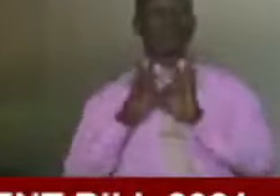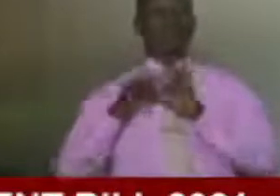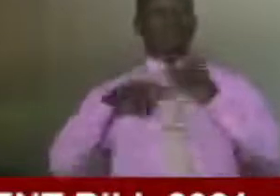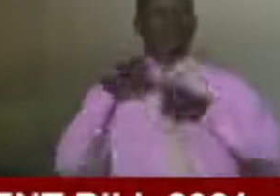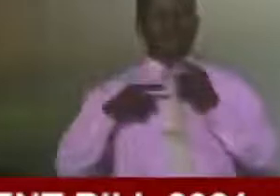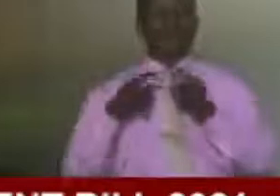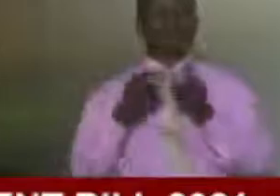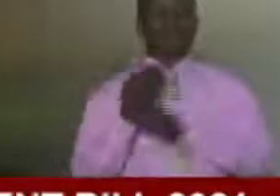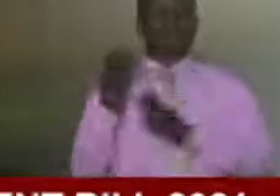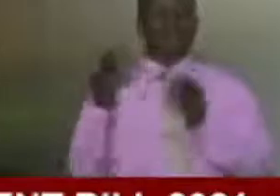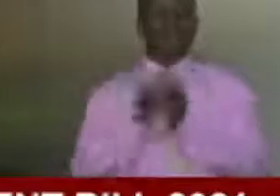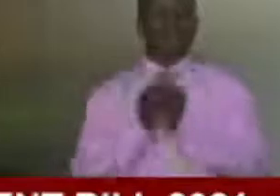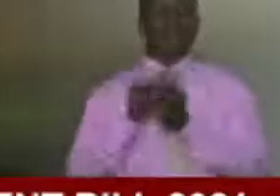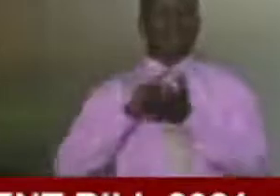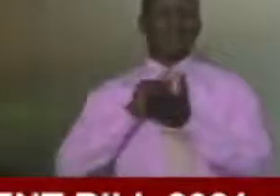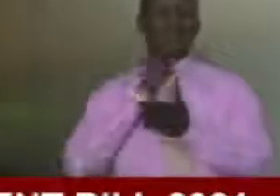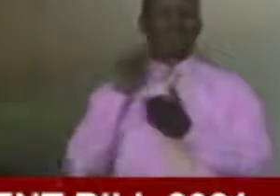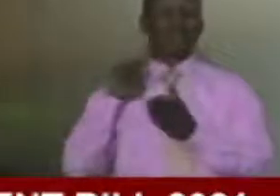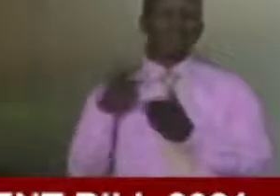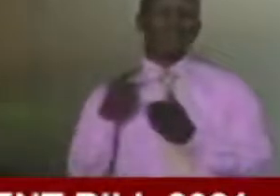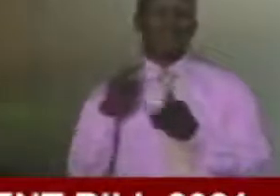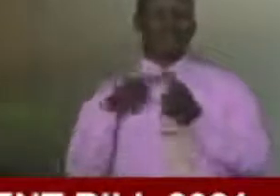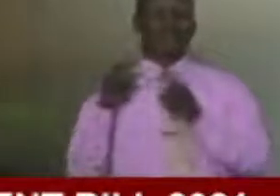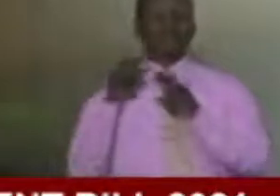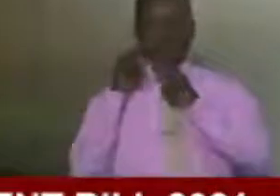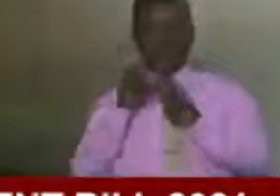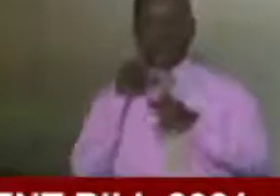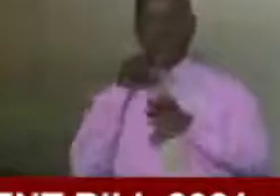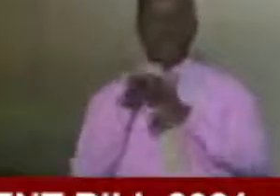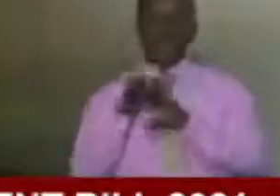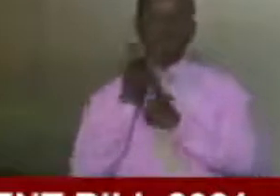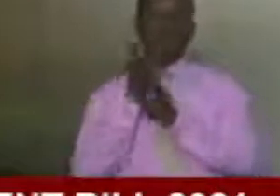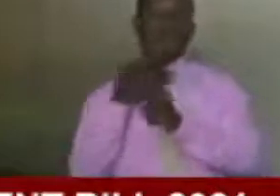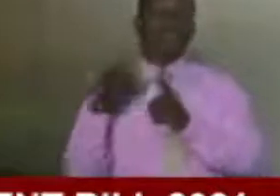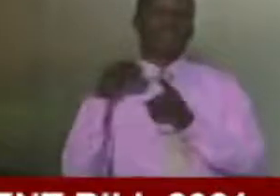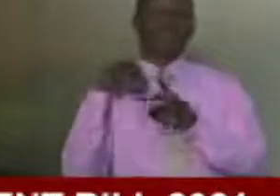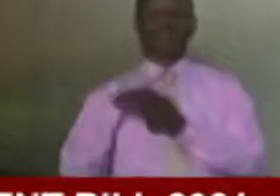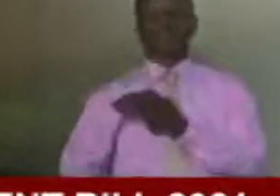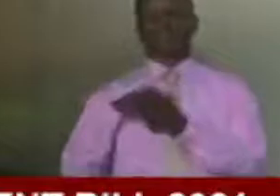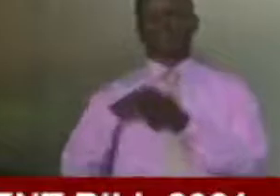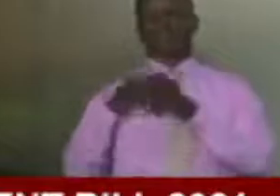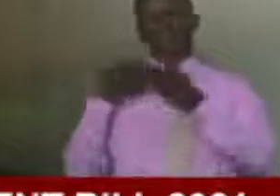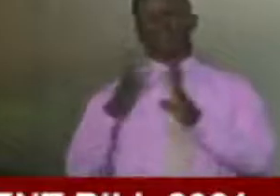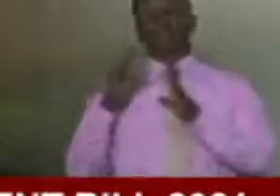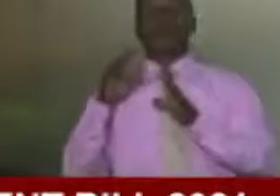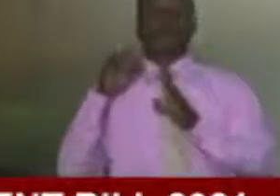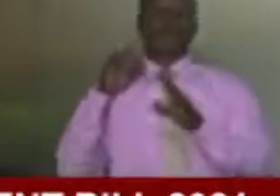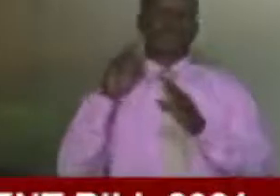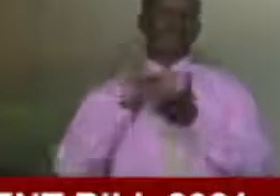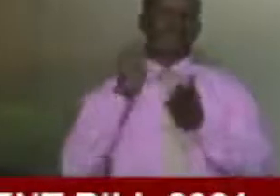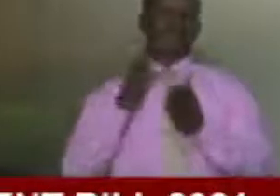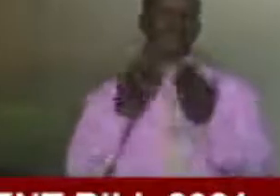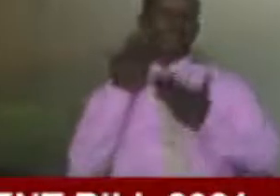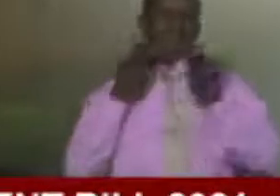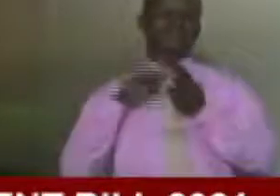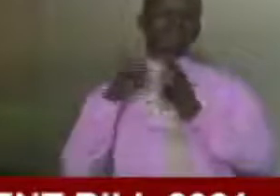that, not only expunging that, but also looking at the inelegance in the drafting that makes it an embarrassing piece of